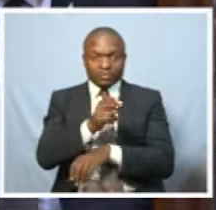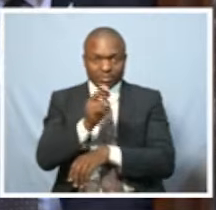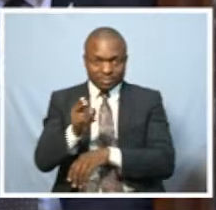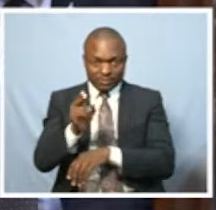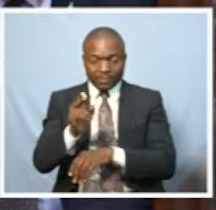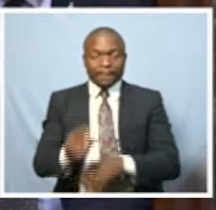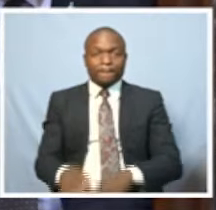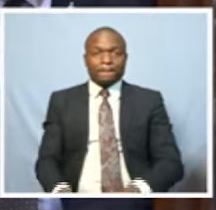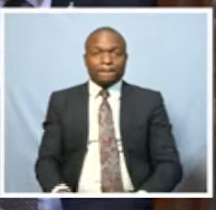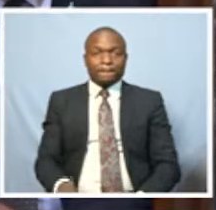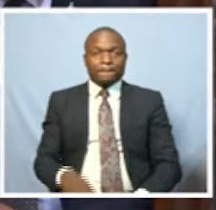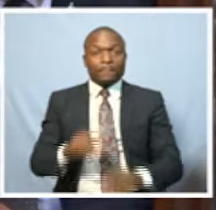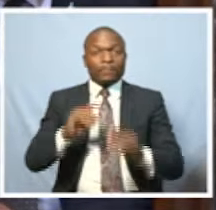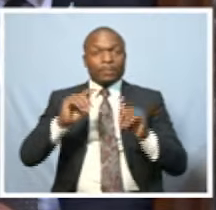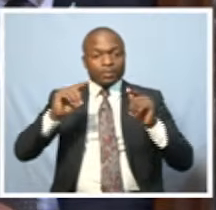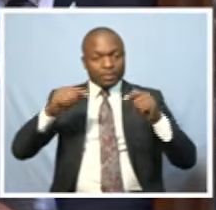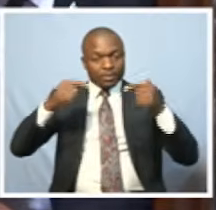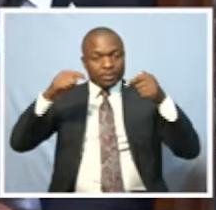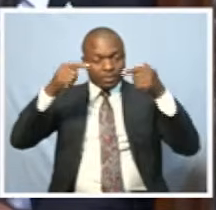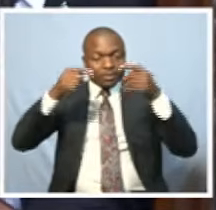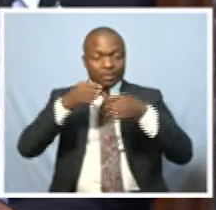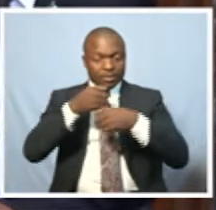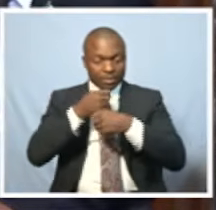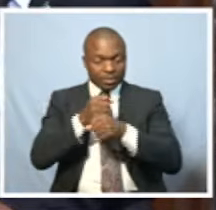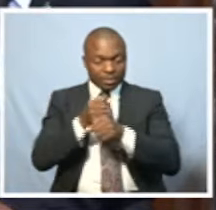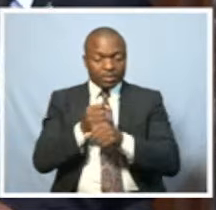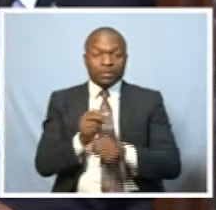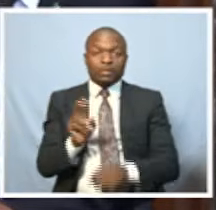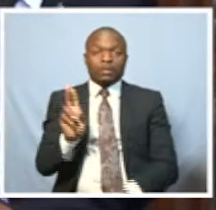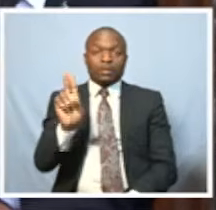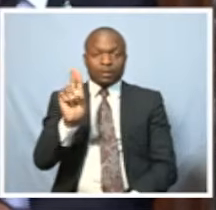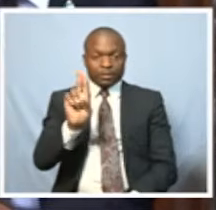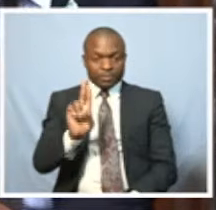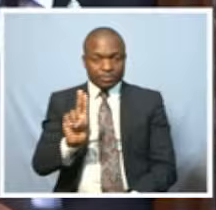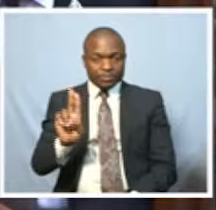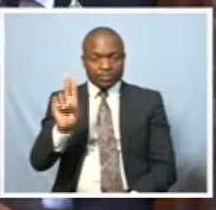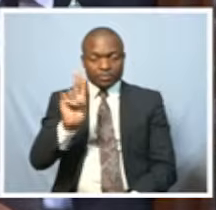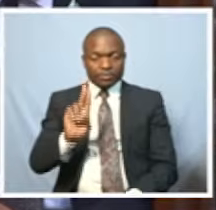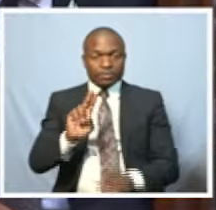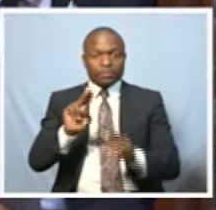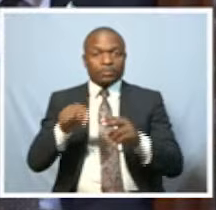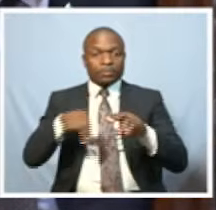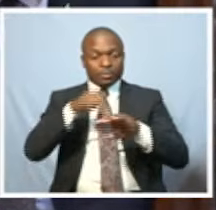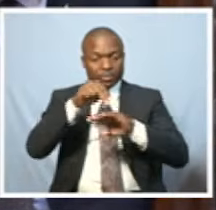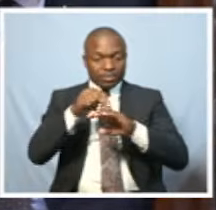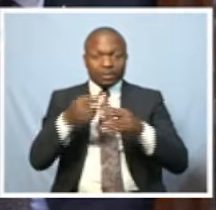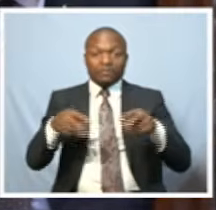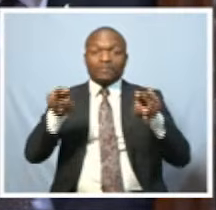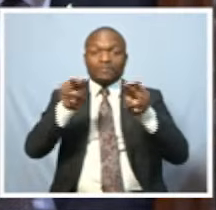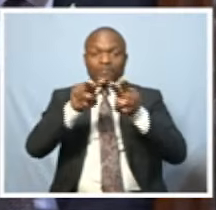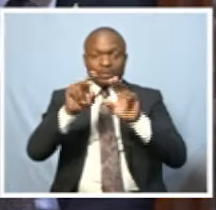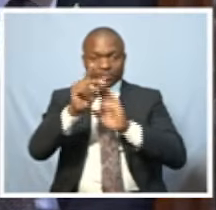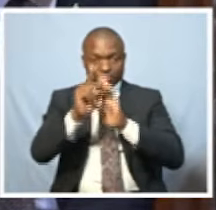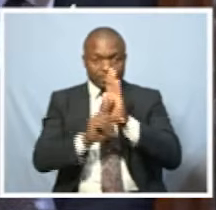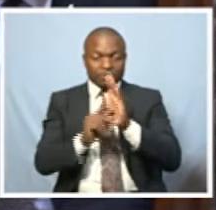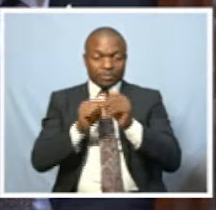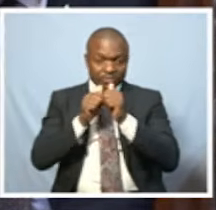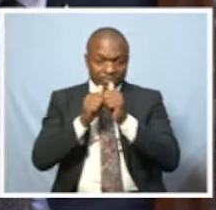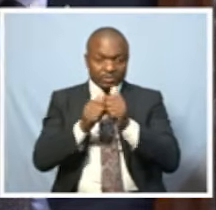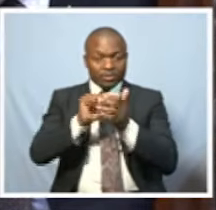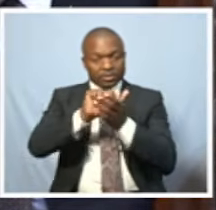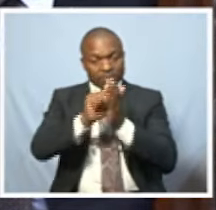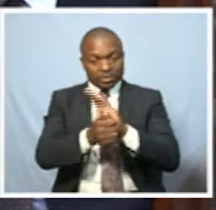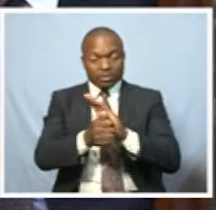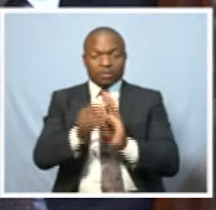Hichilema, on the progress made in the application of the national values and principles in accordance with